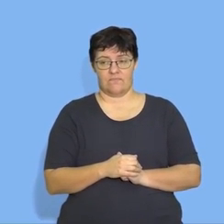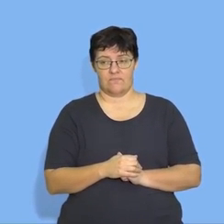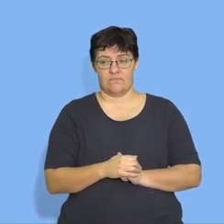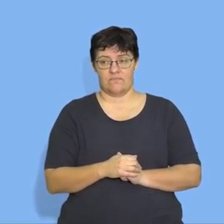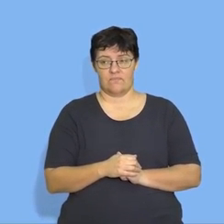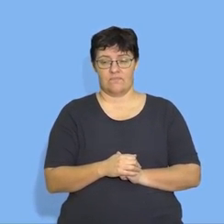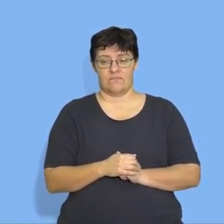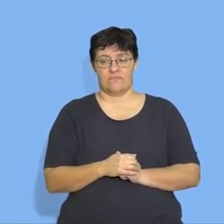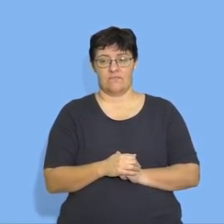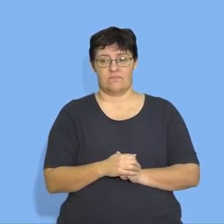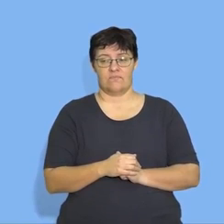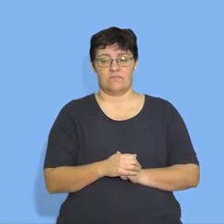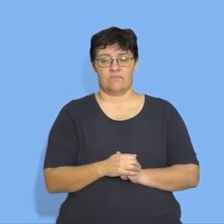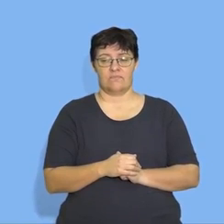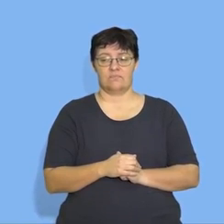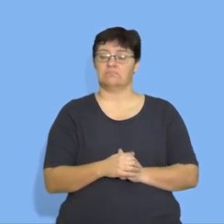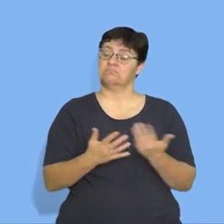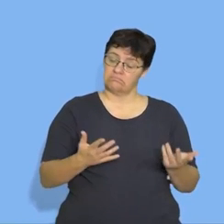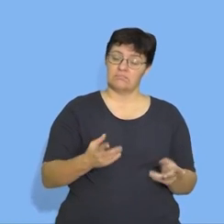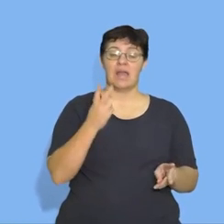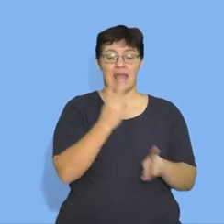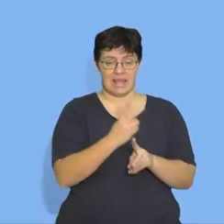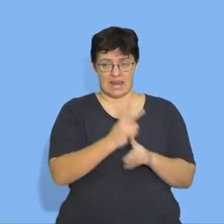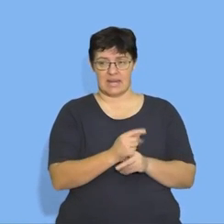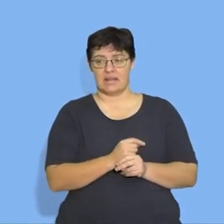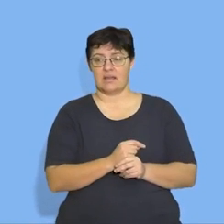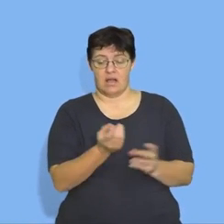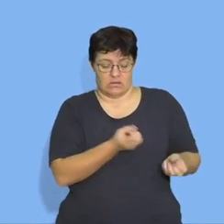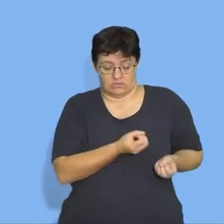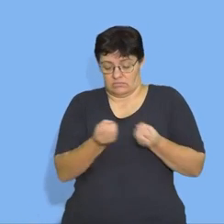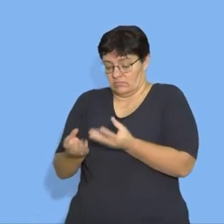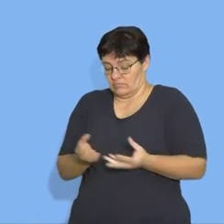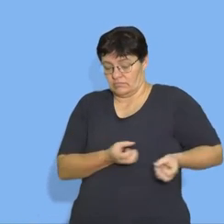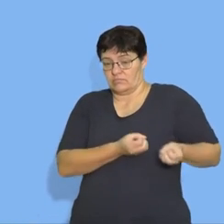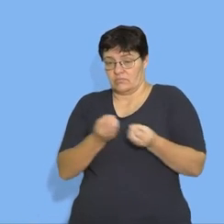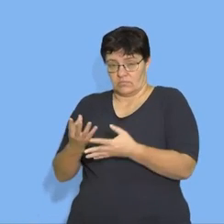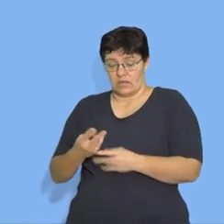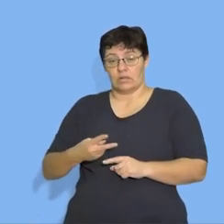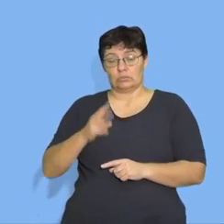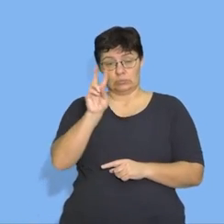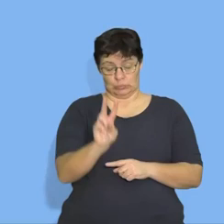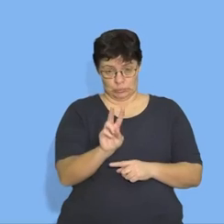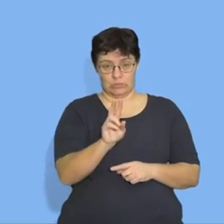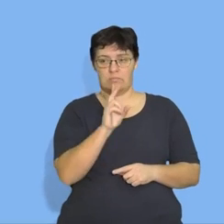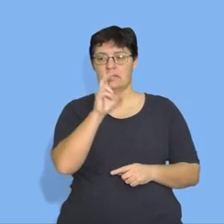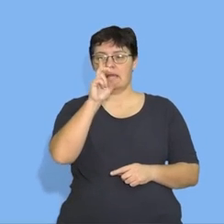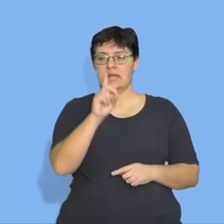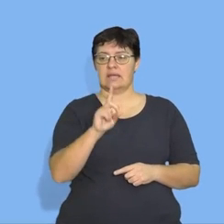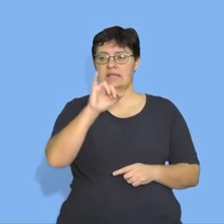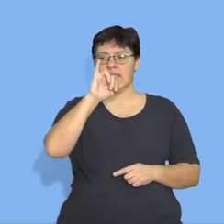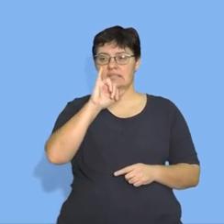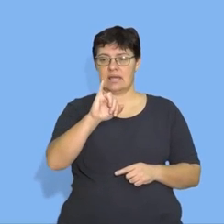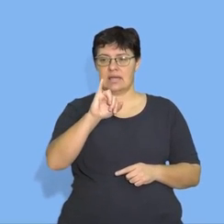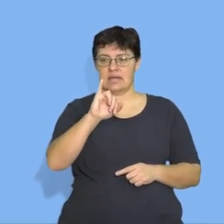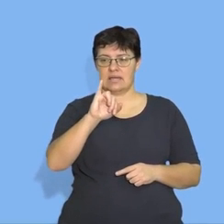1. And then again, correspondingly, if an acid is diprotic, it means it produces 2 protons,